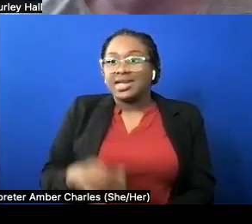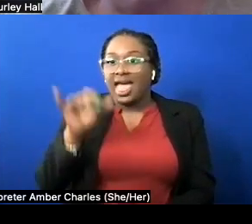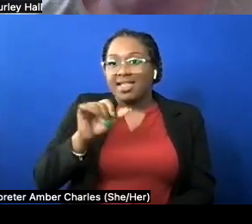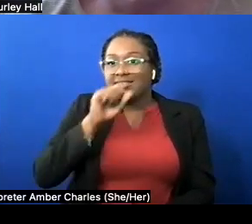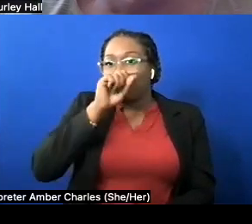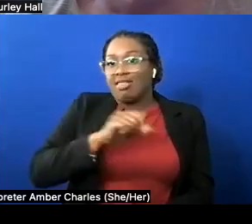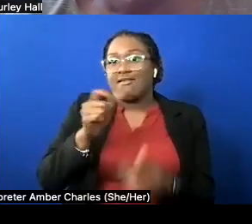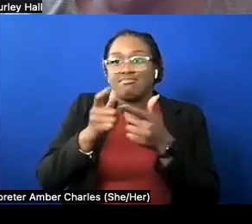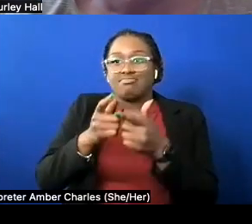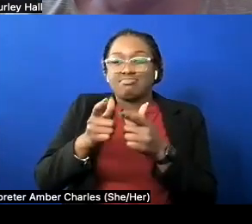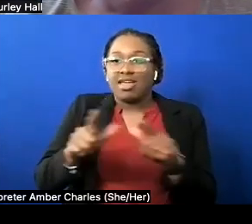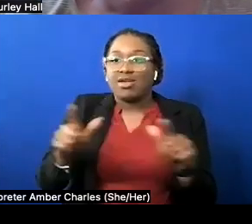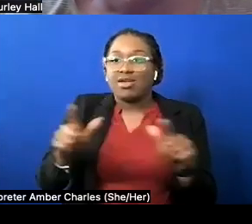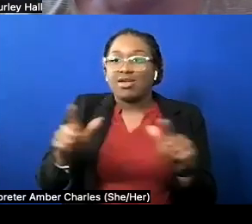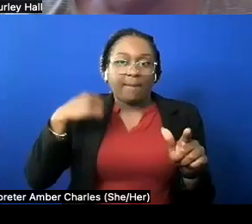for me too. Just like,